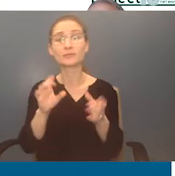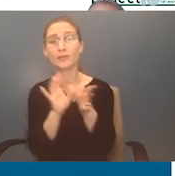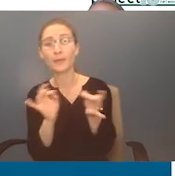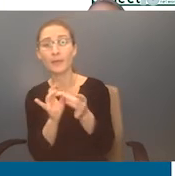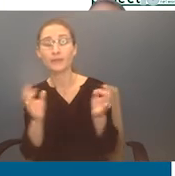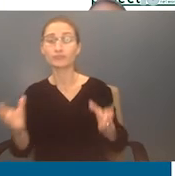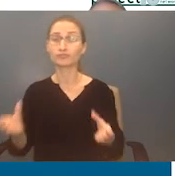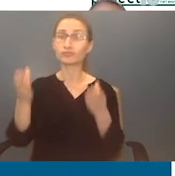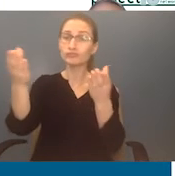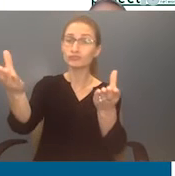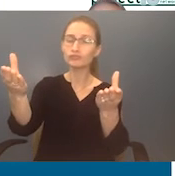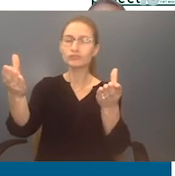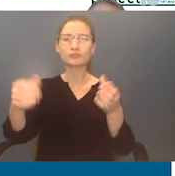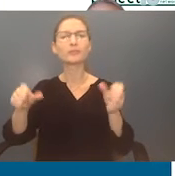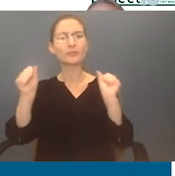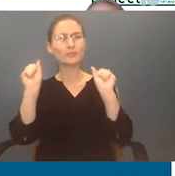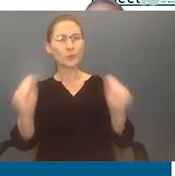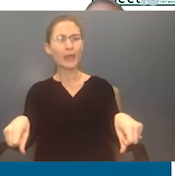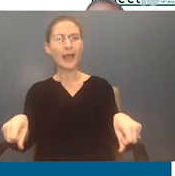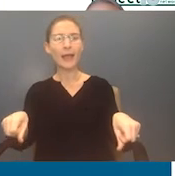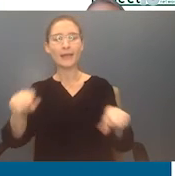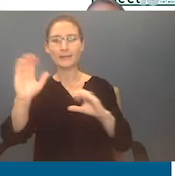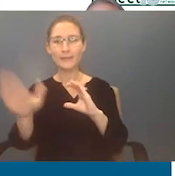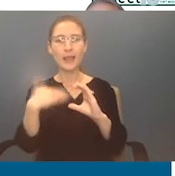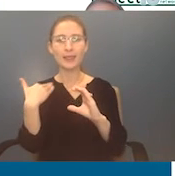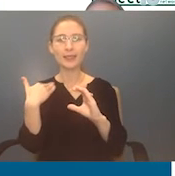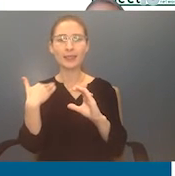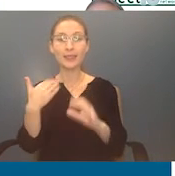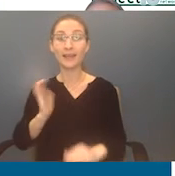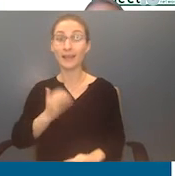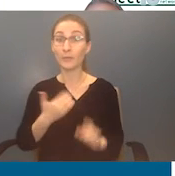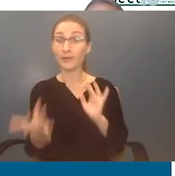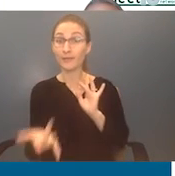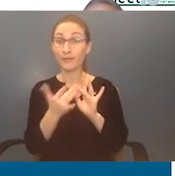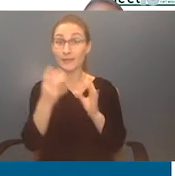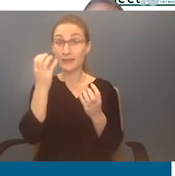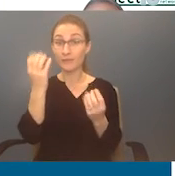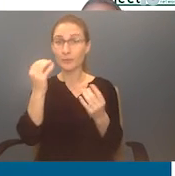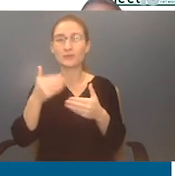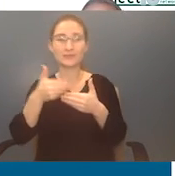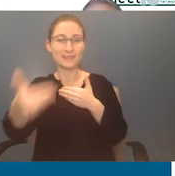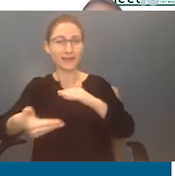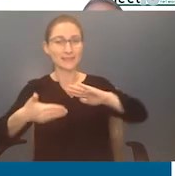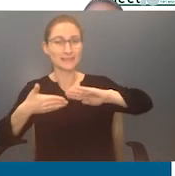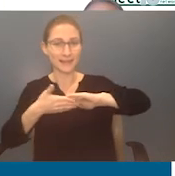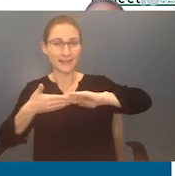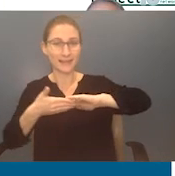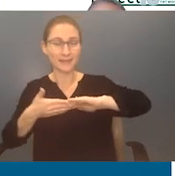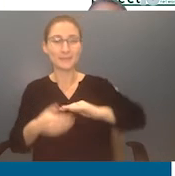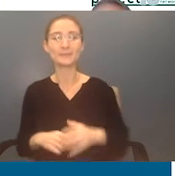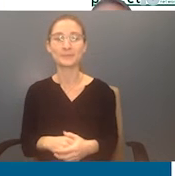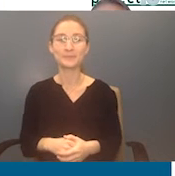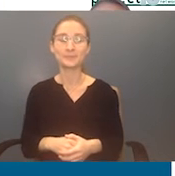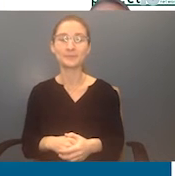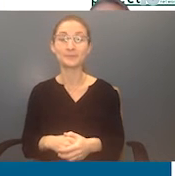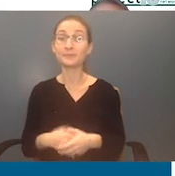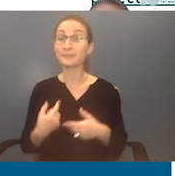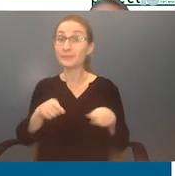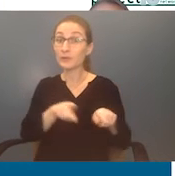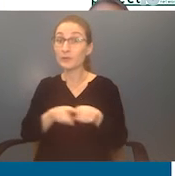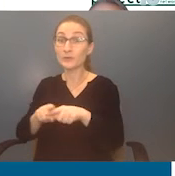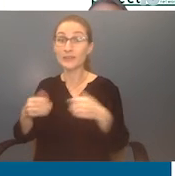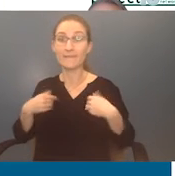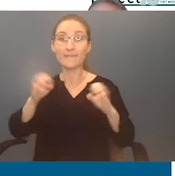or recommendations, please feel free to email us. Our contact information will be on the next slide. We also have